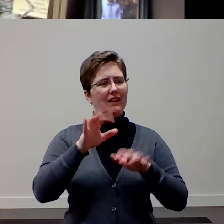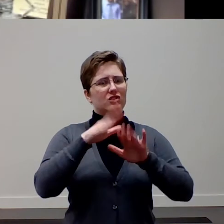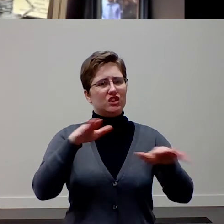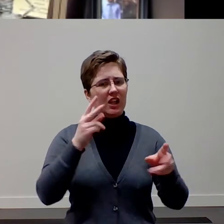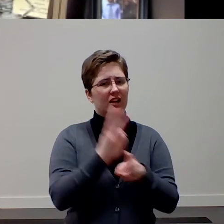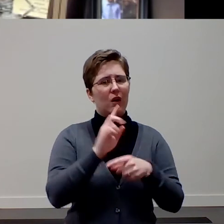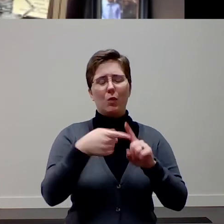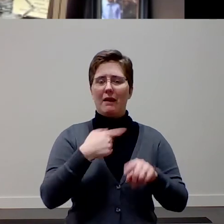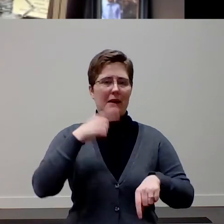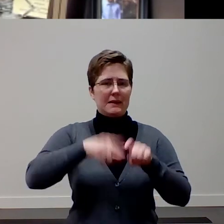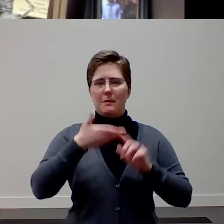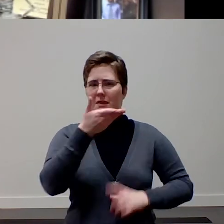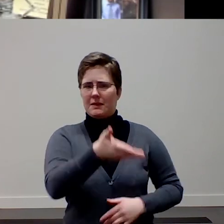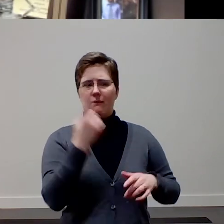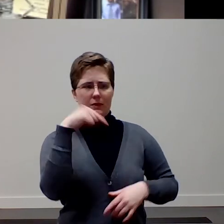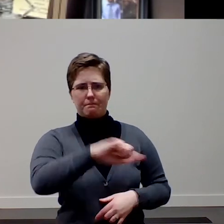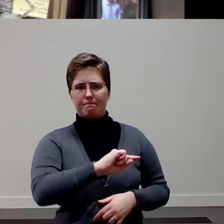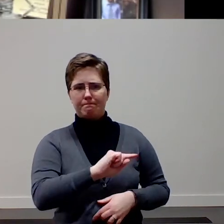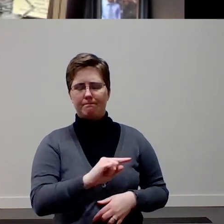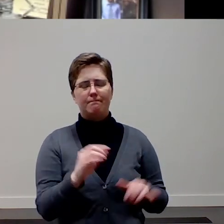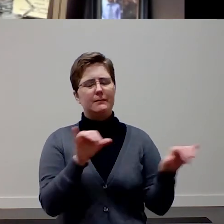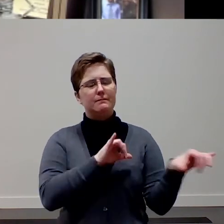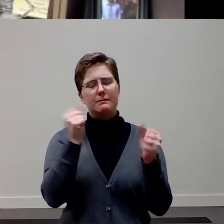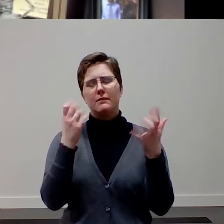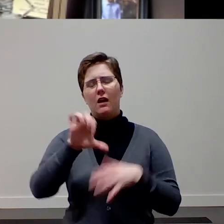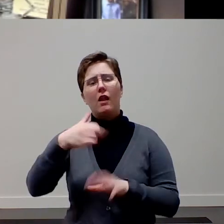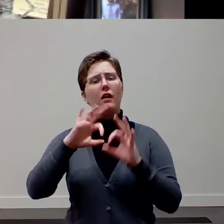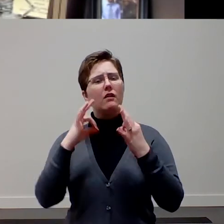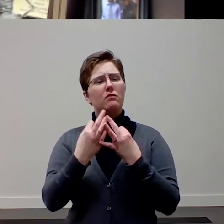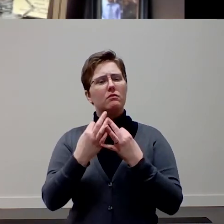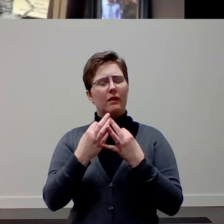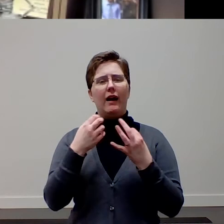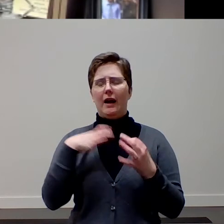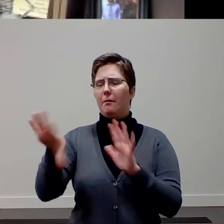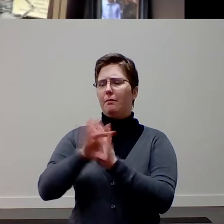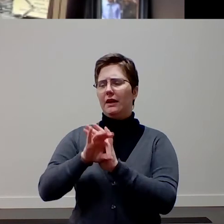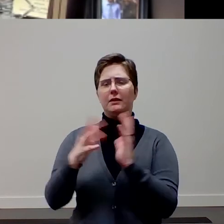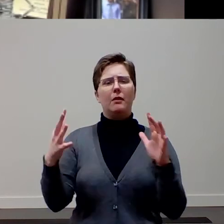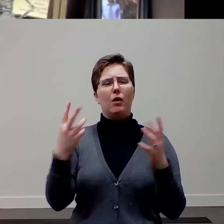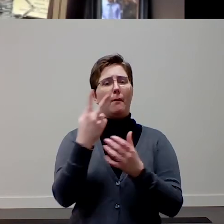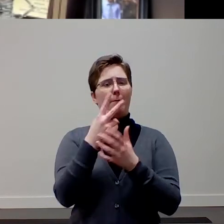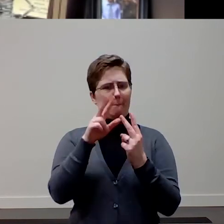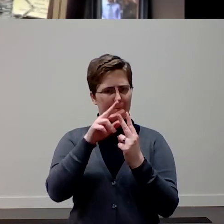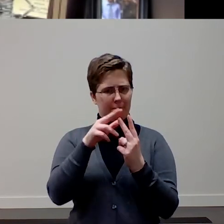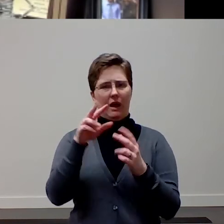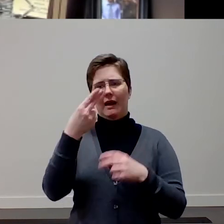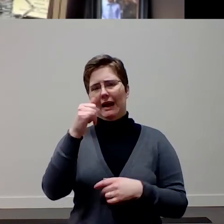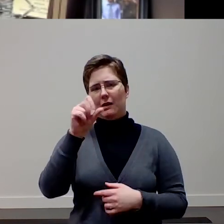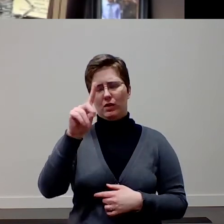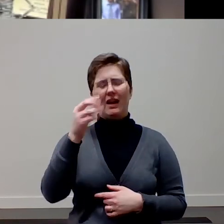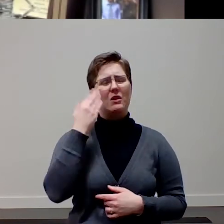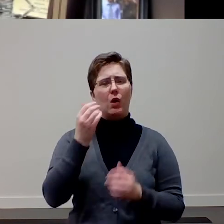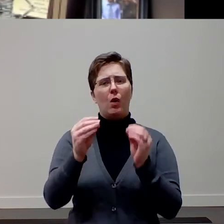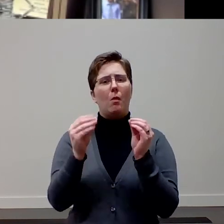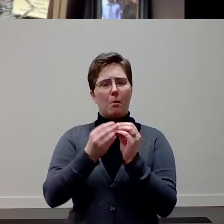pulling the trigger sometime soon. But just want to make sure that you potentially are watching just as well. And we'll continue to